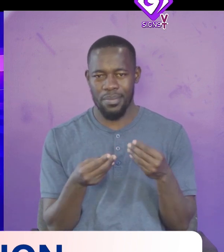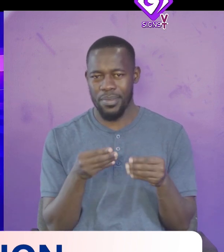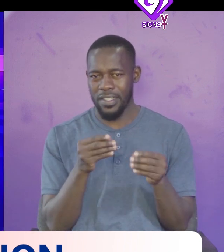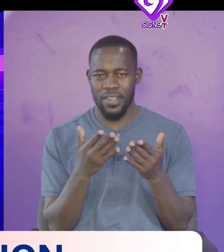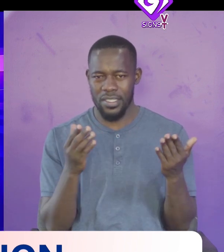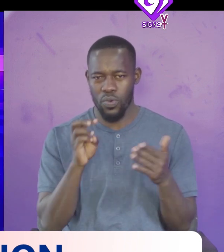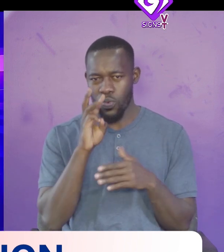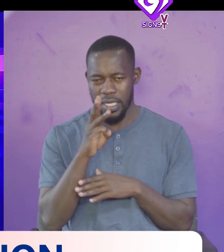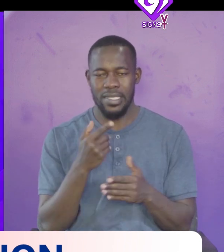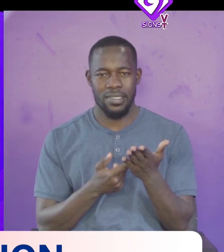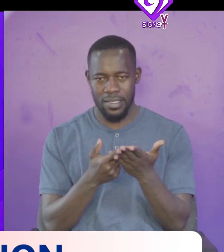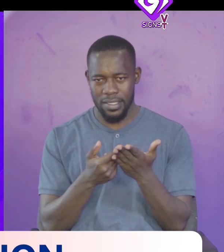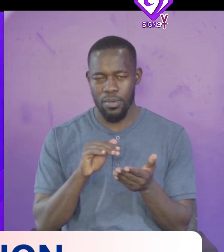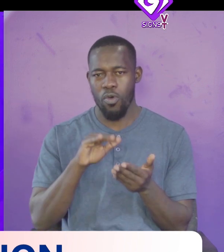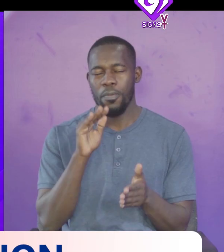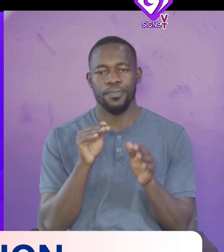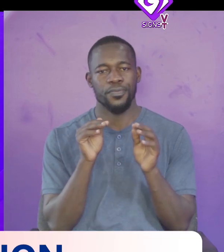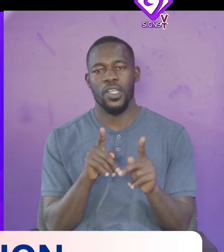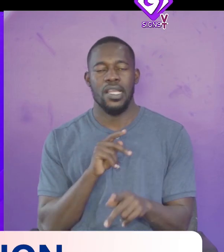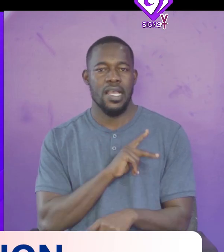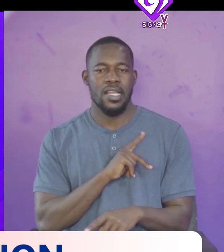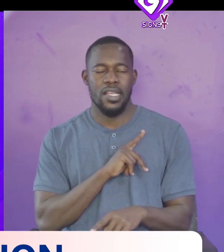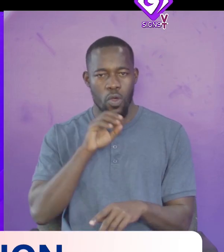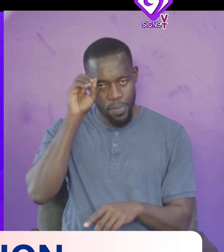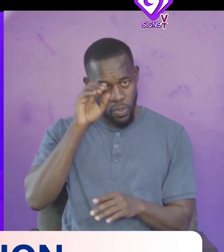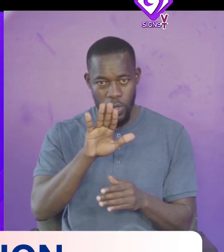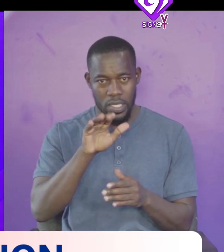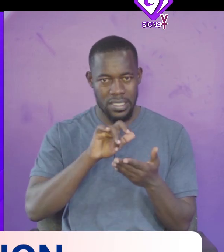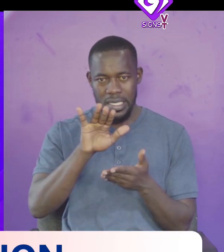about them. Absolutely. Yeah. Kindly give us your opinion on